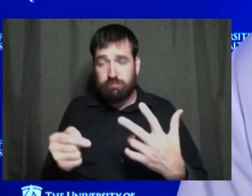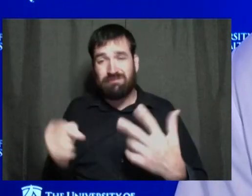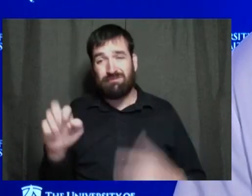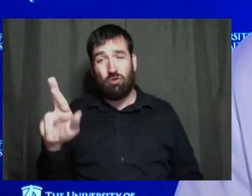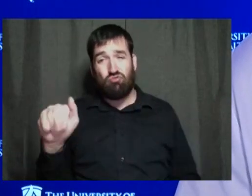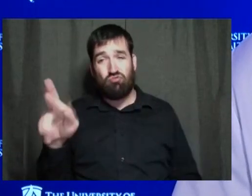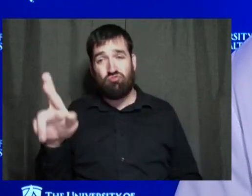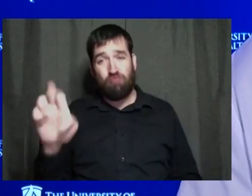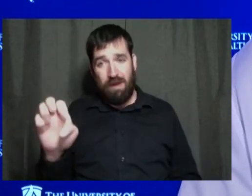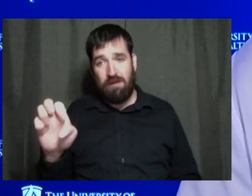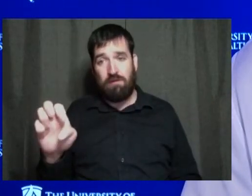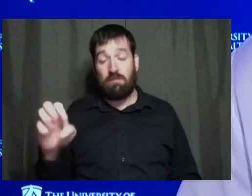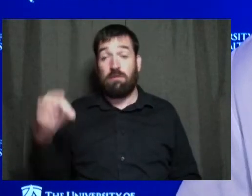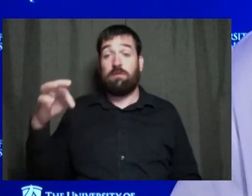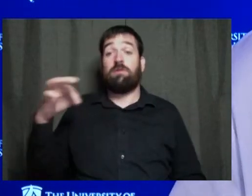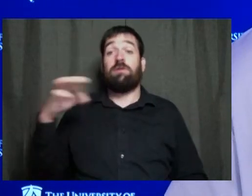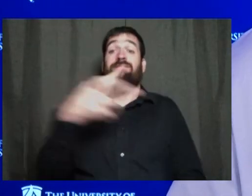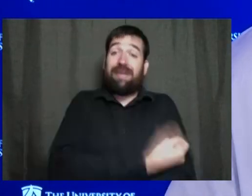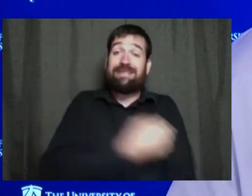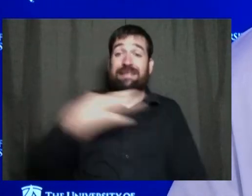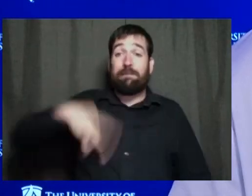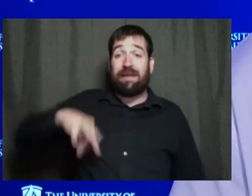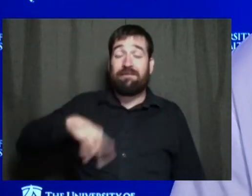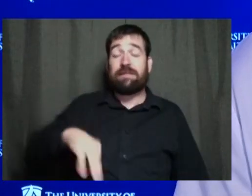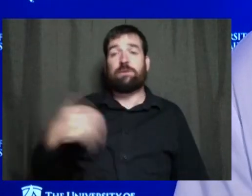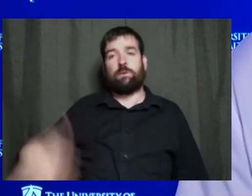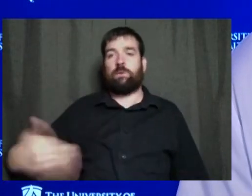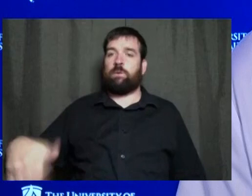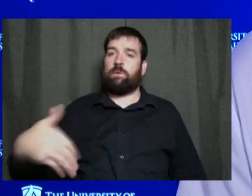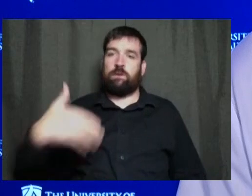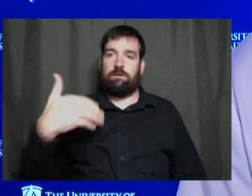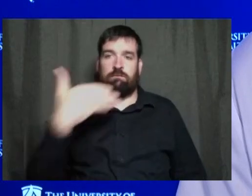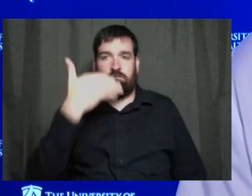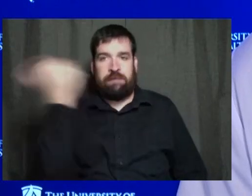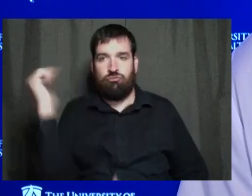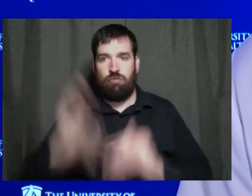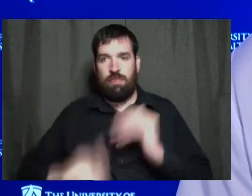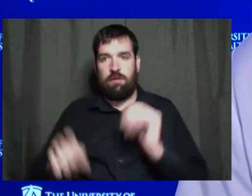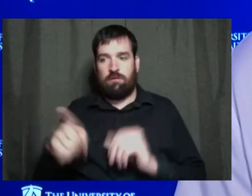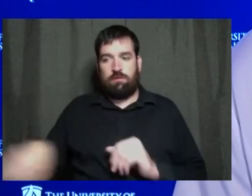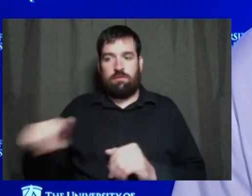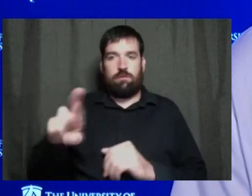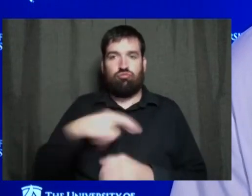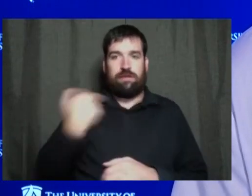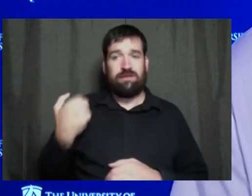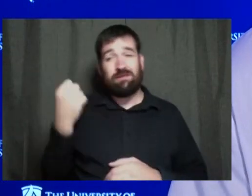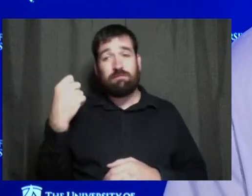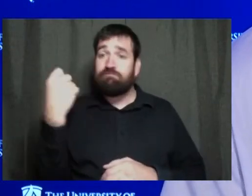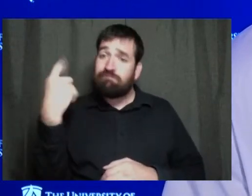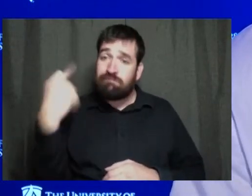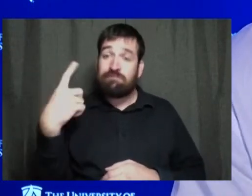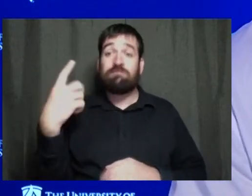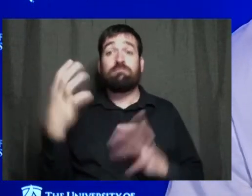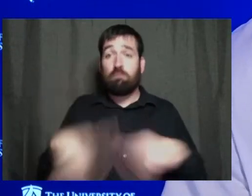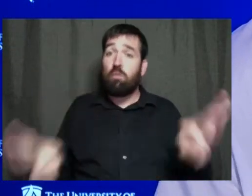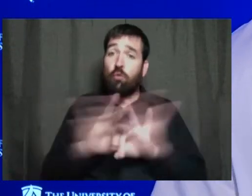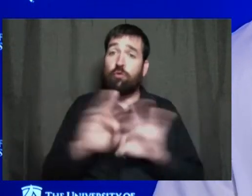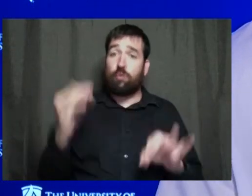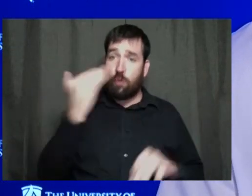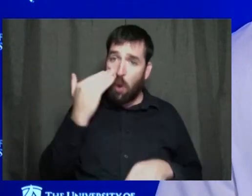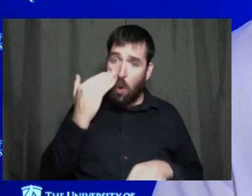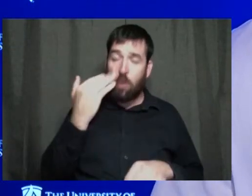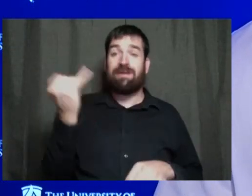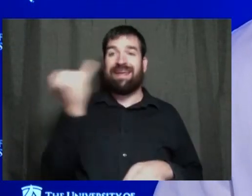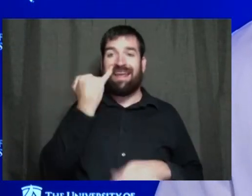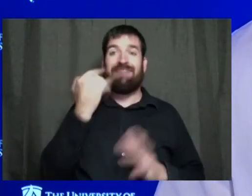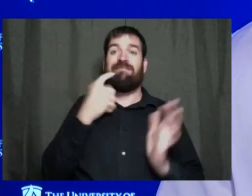of the vaccines continue to far outweigh any of those risks. But I think it is important to understand and know those risks, and so that if you did get one of those